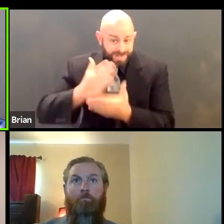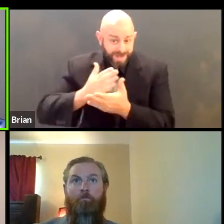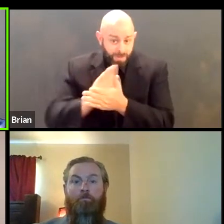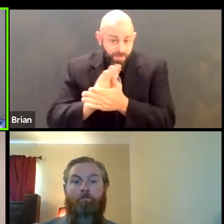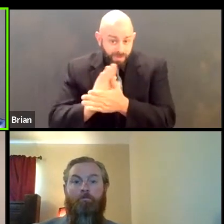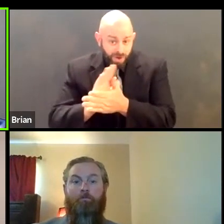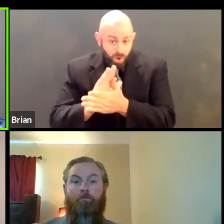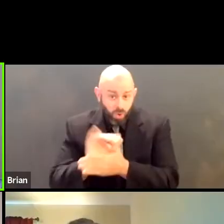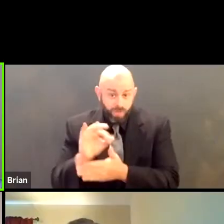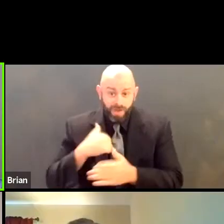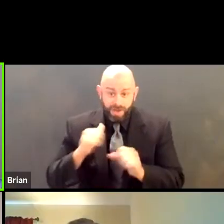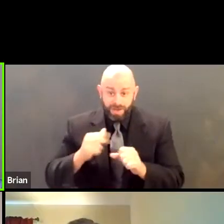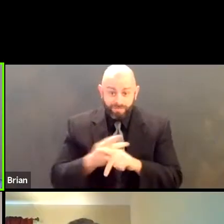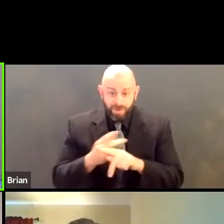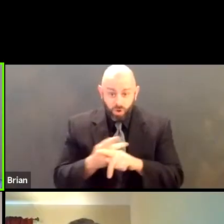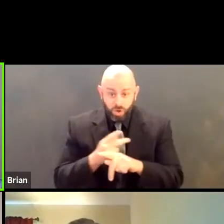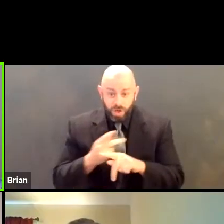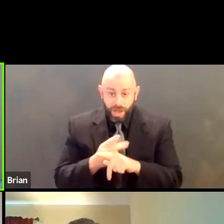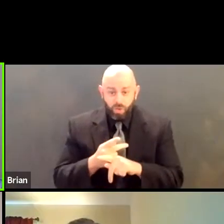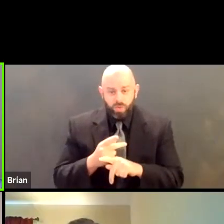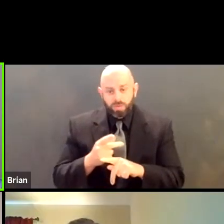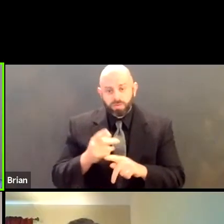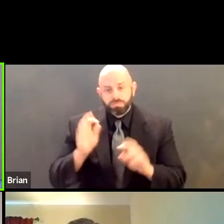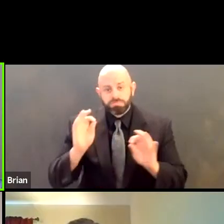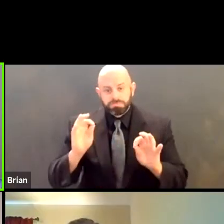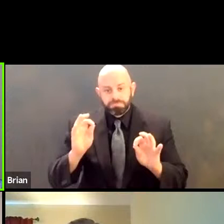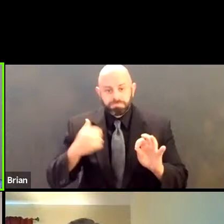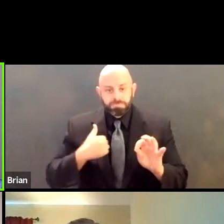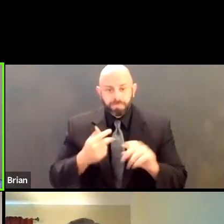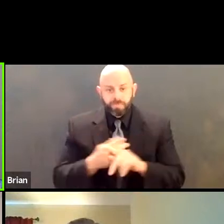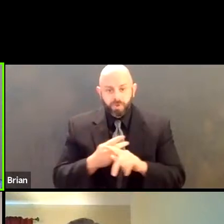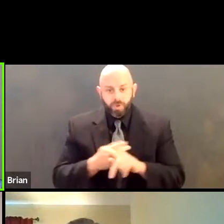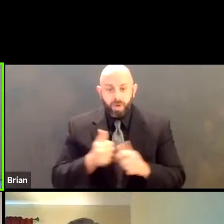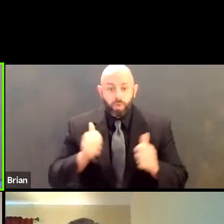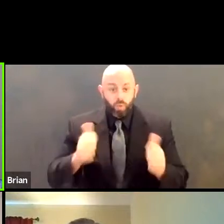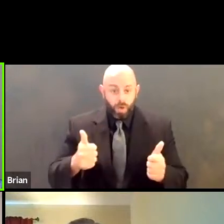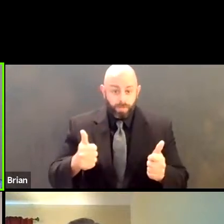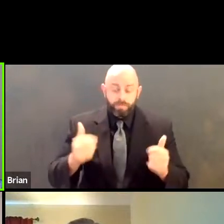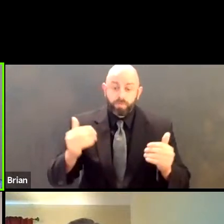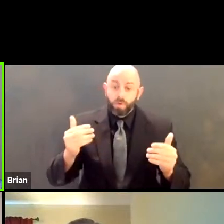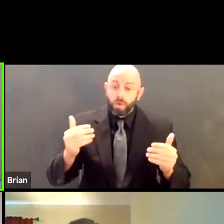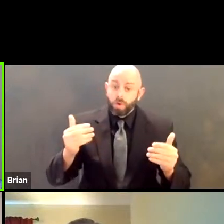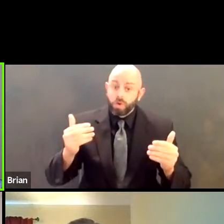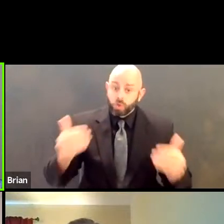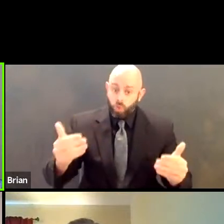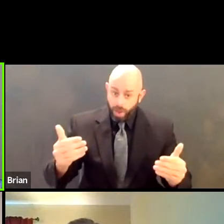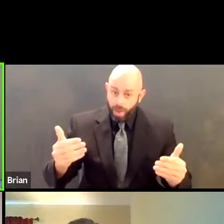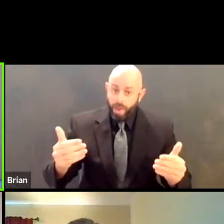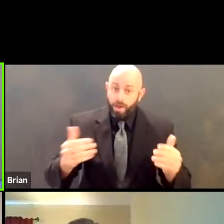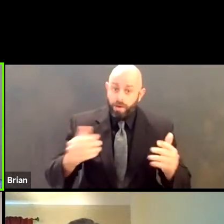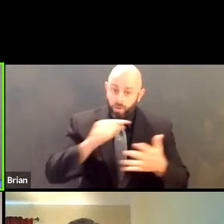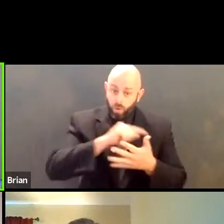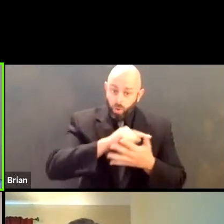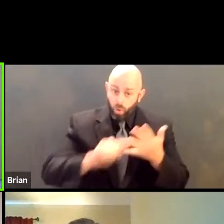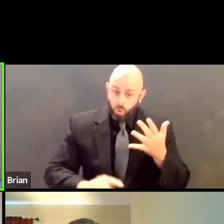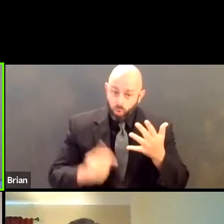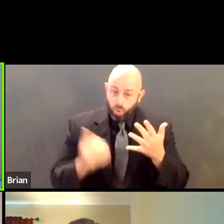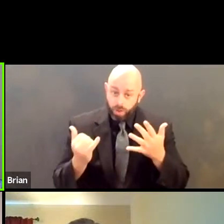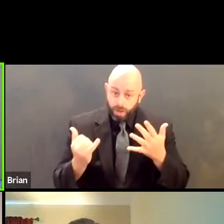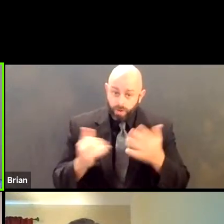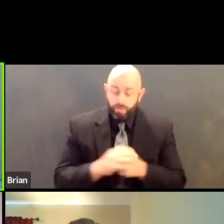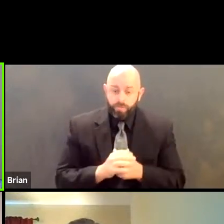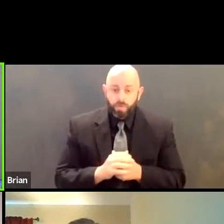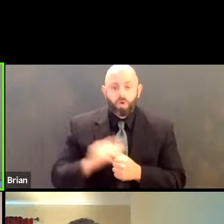figure this out at any point in time, I will. So let's go ahead and kind of go through everything here. First, what I want to do